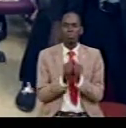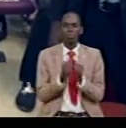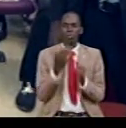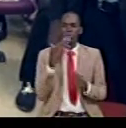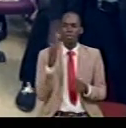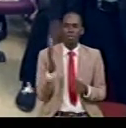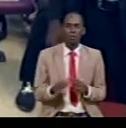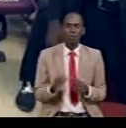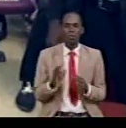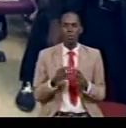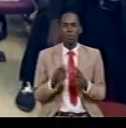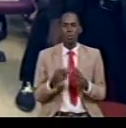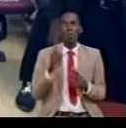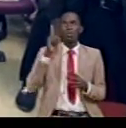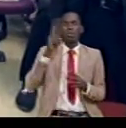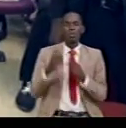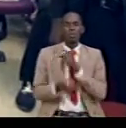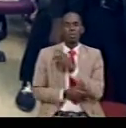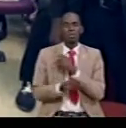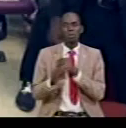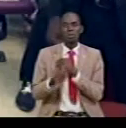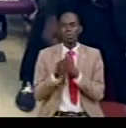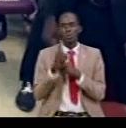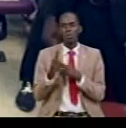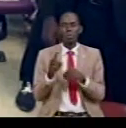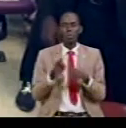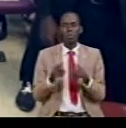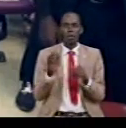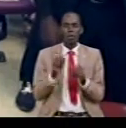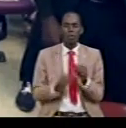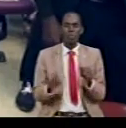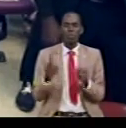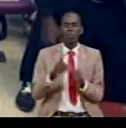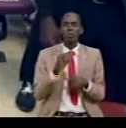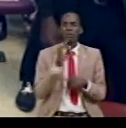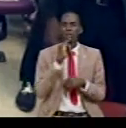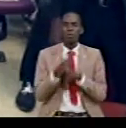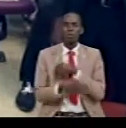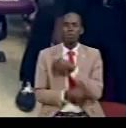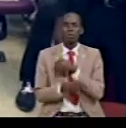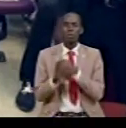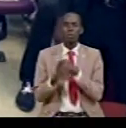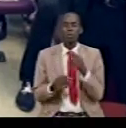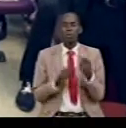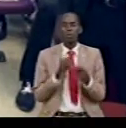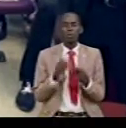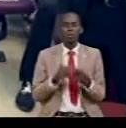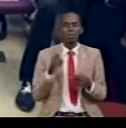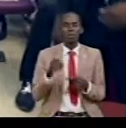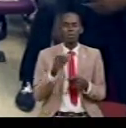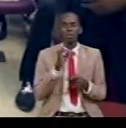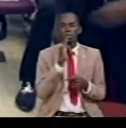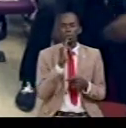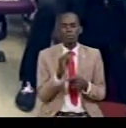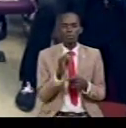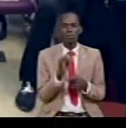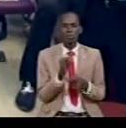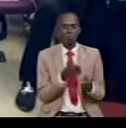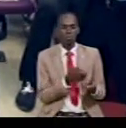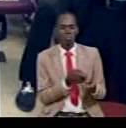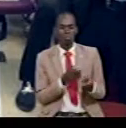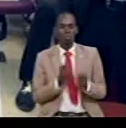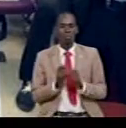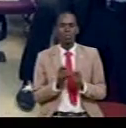any man. But every man is tempted when he is drawn unto his own